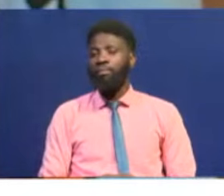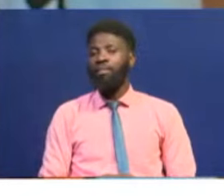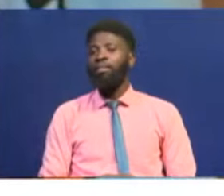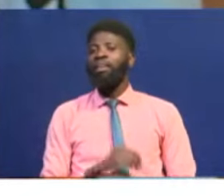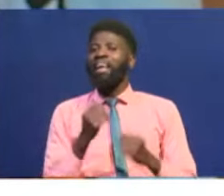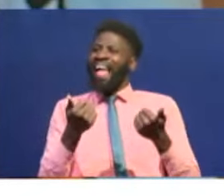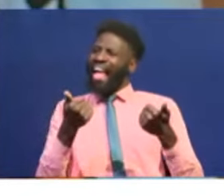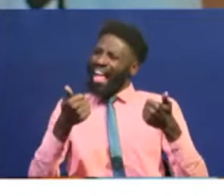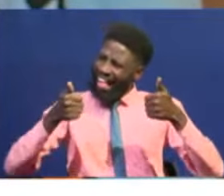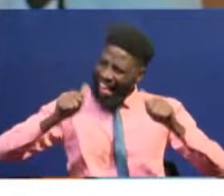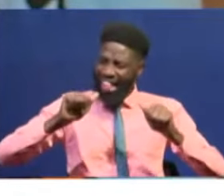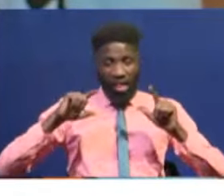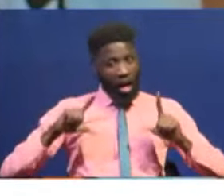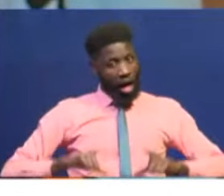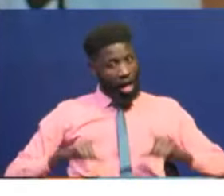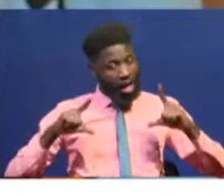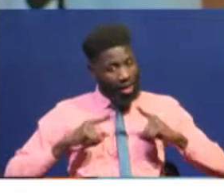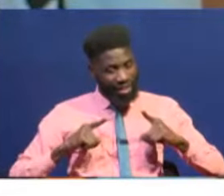that